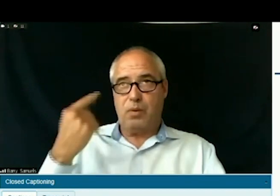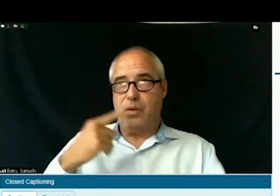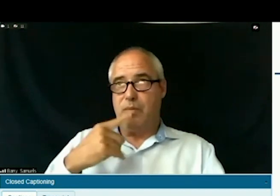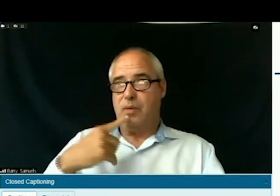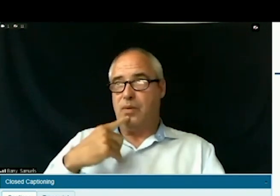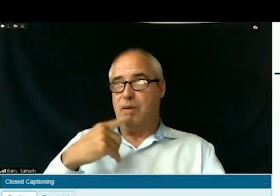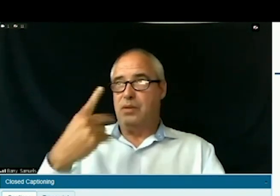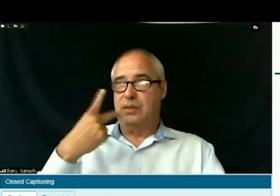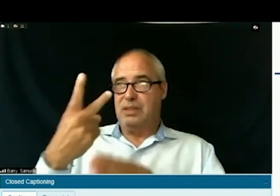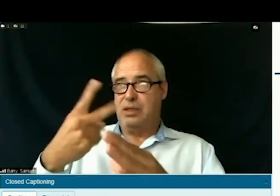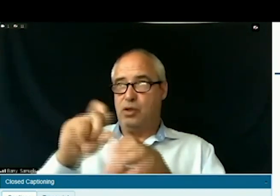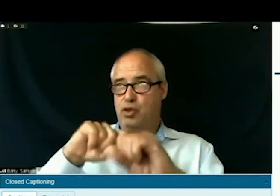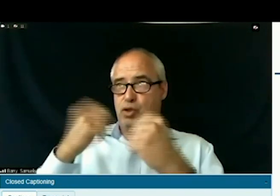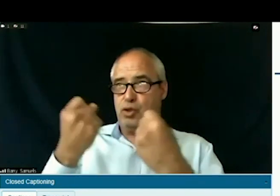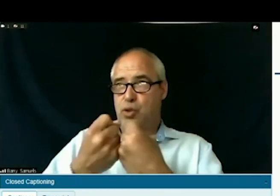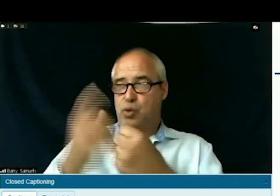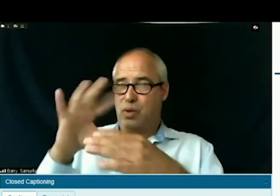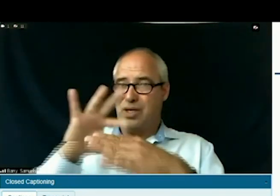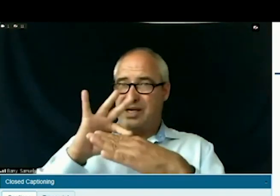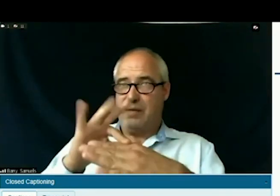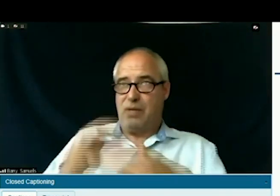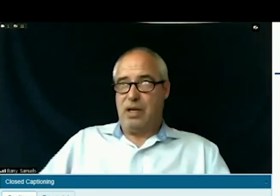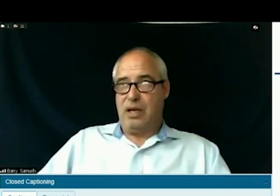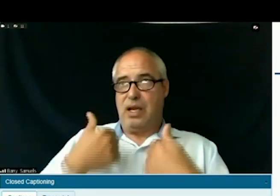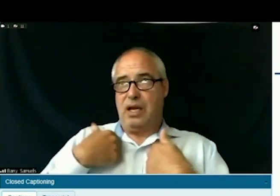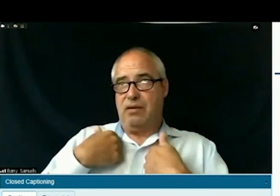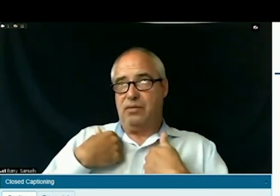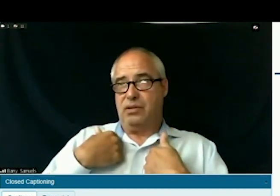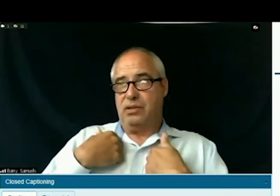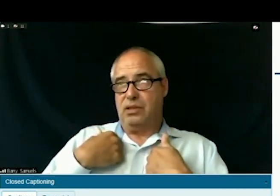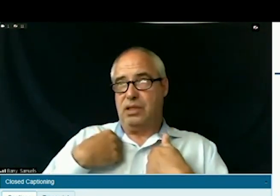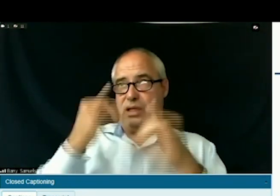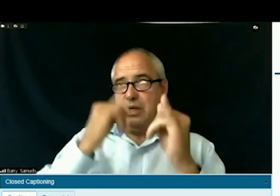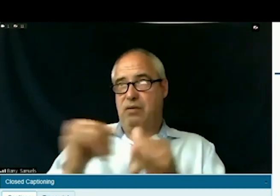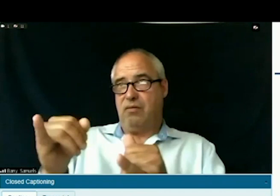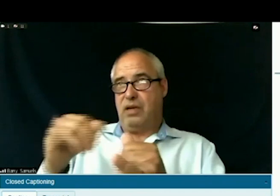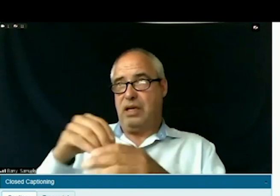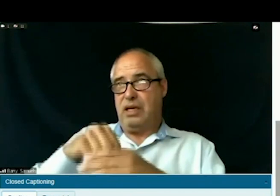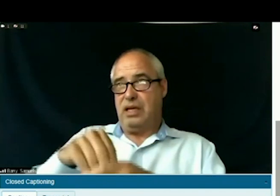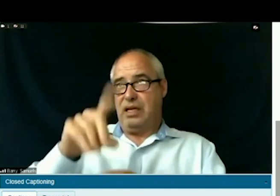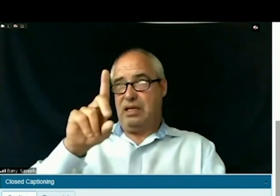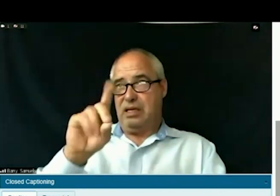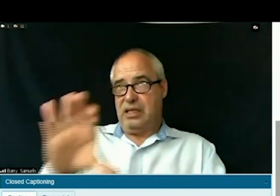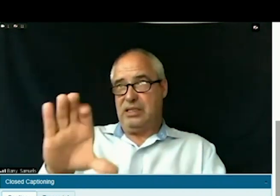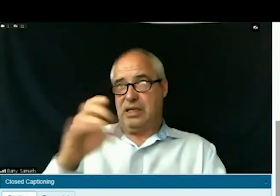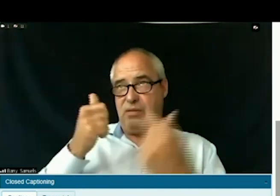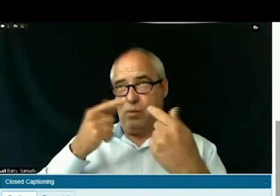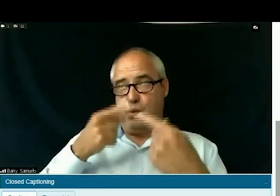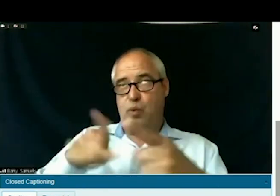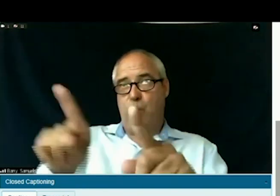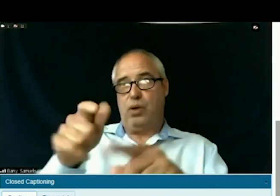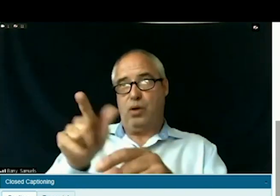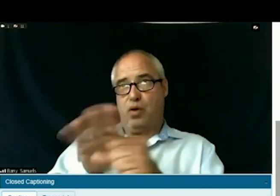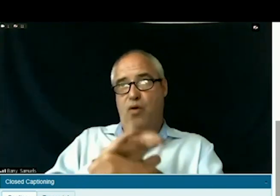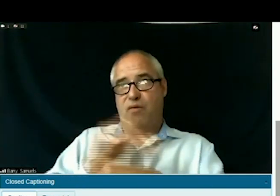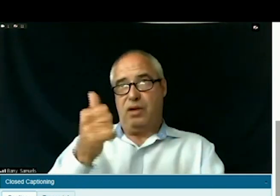cultural context of the lives of individuals living in the District of Columbia during COVID-19.